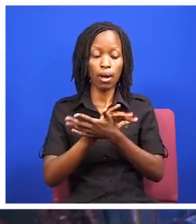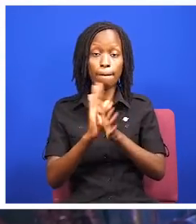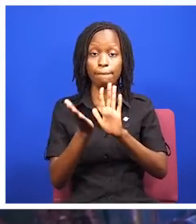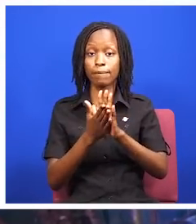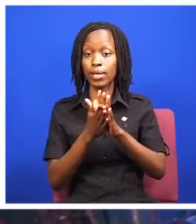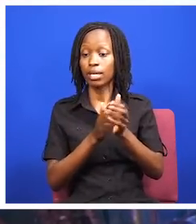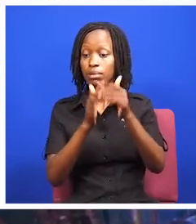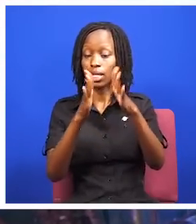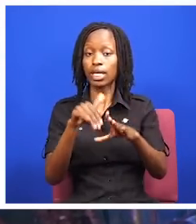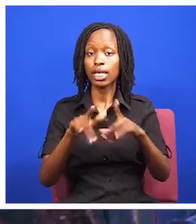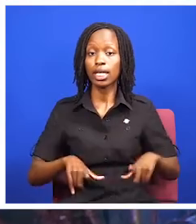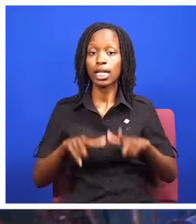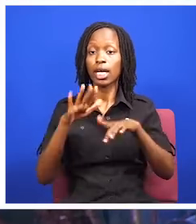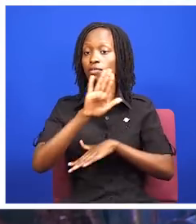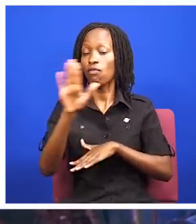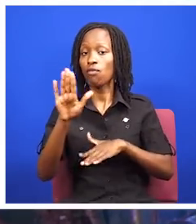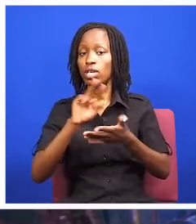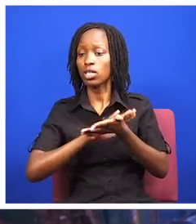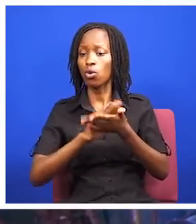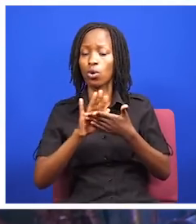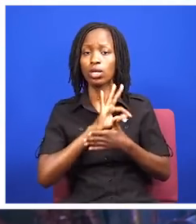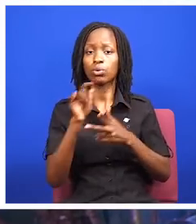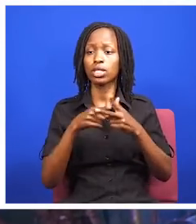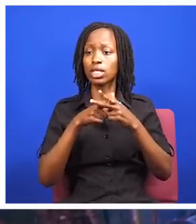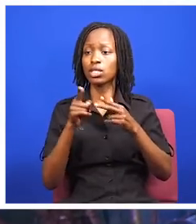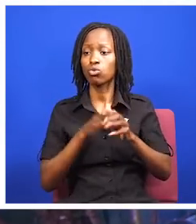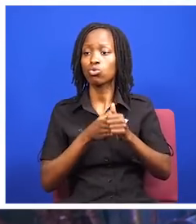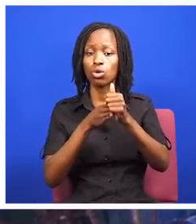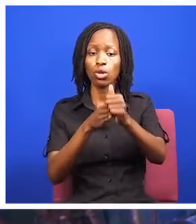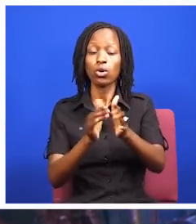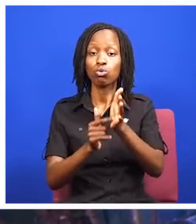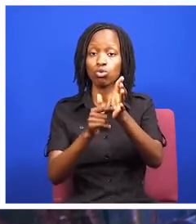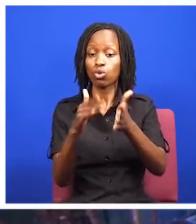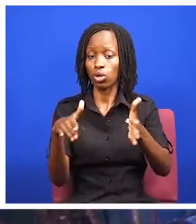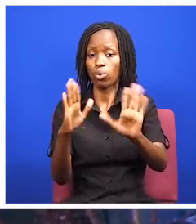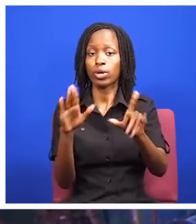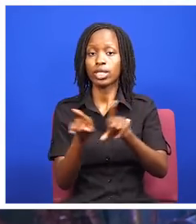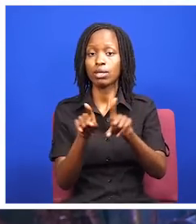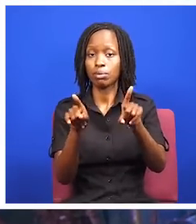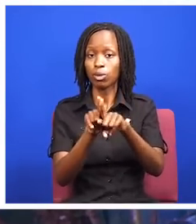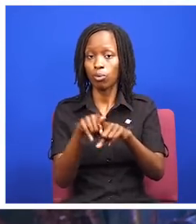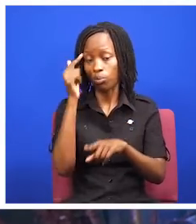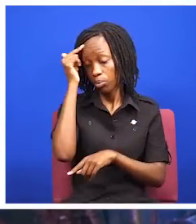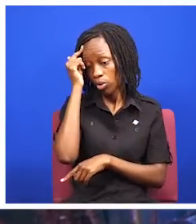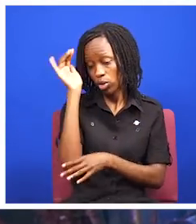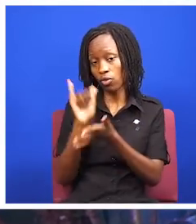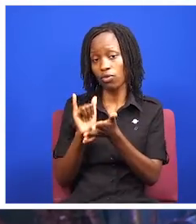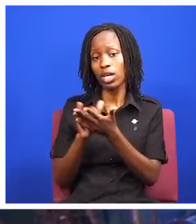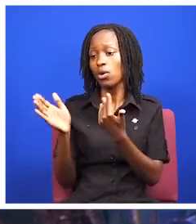role in your life. So He starts to guide you. He starts to lead you, to show you the way. And therefore, this